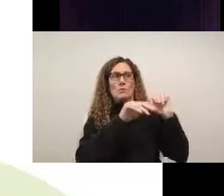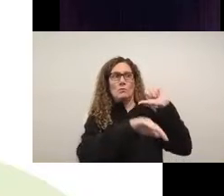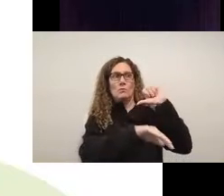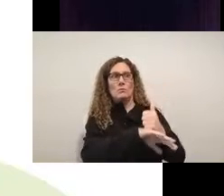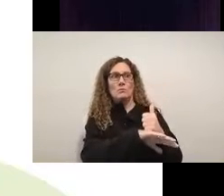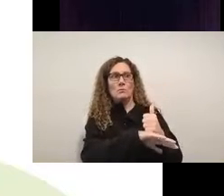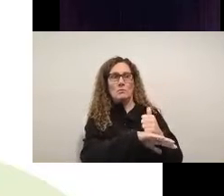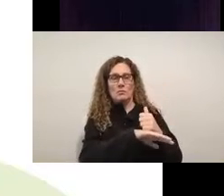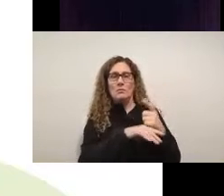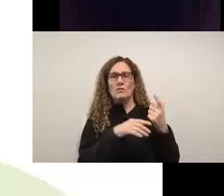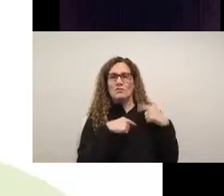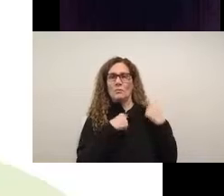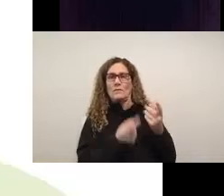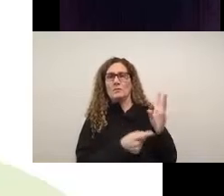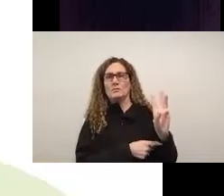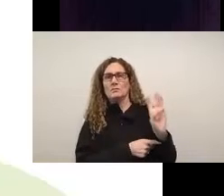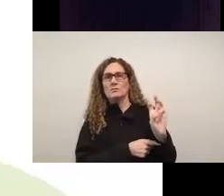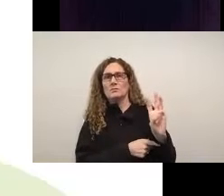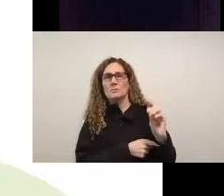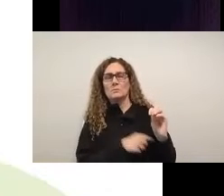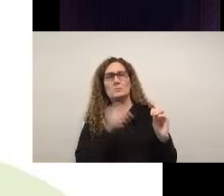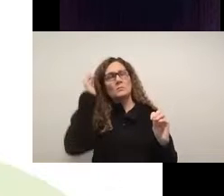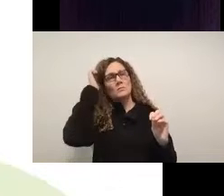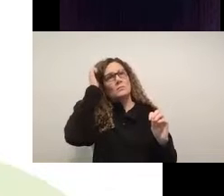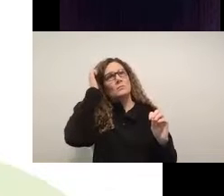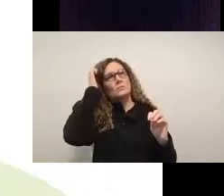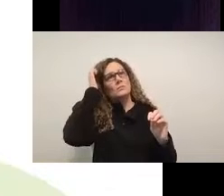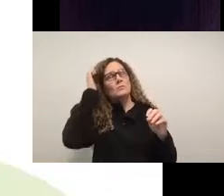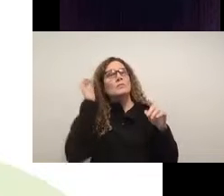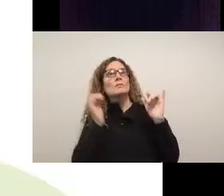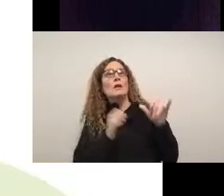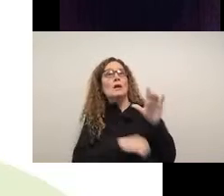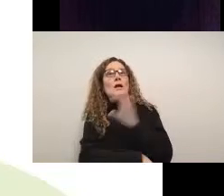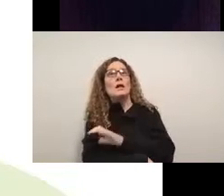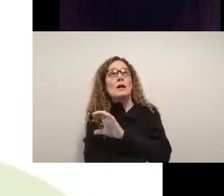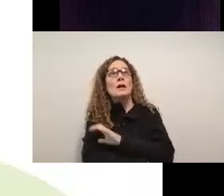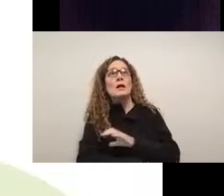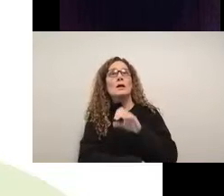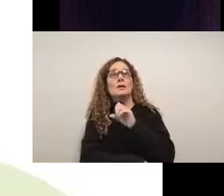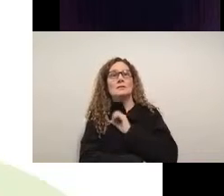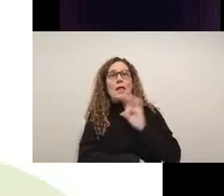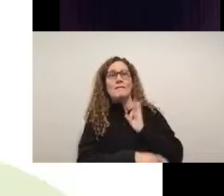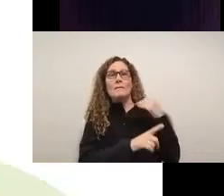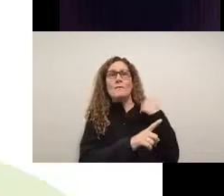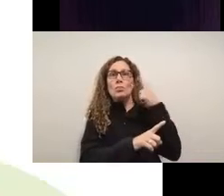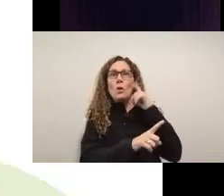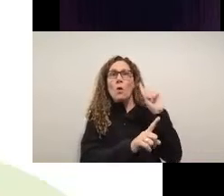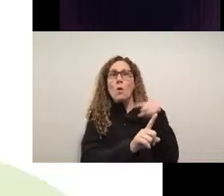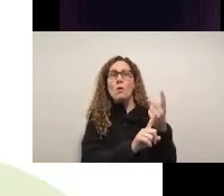these clinics are not just for students and staff in schools, but they're open to all the members of the community to take full advantage